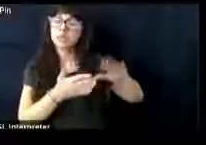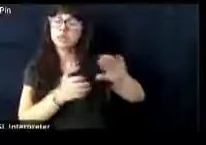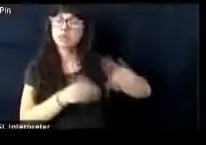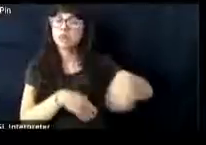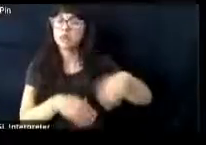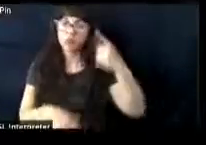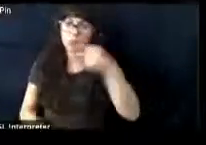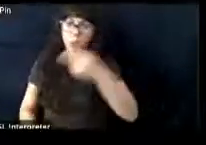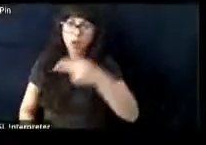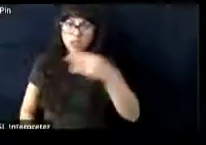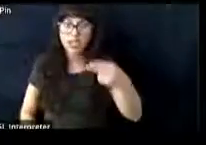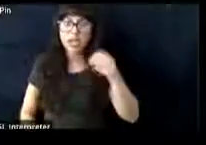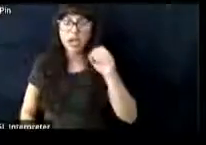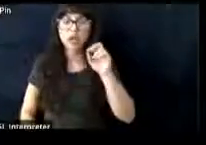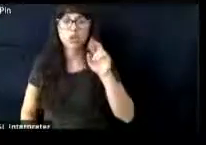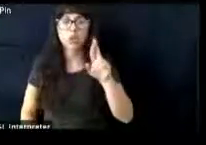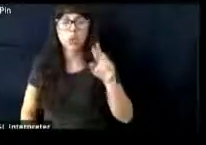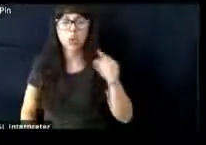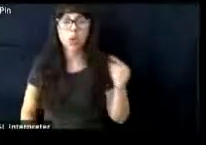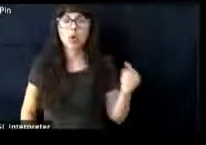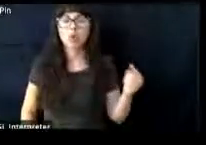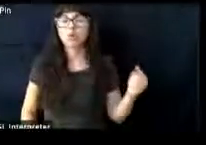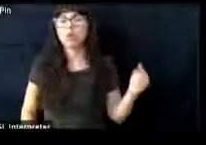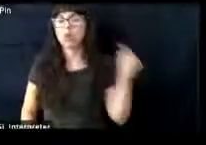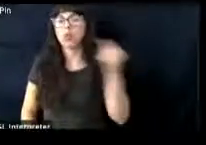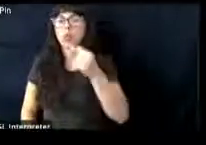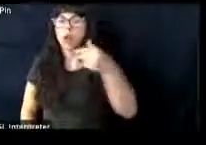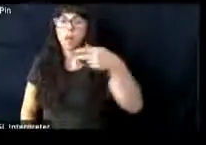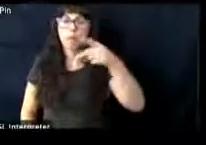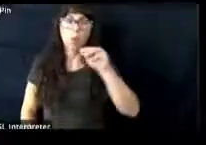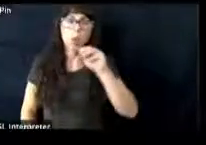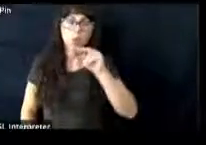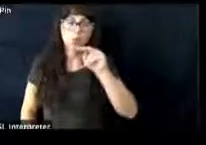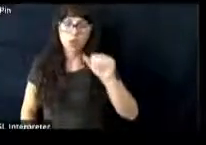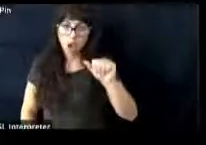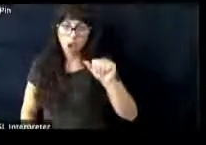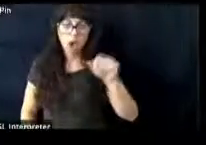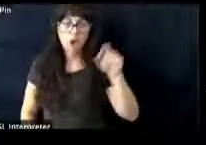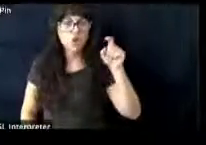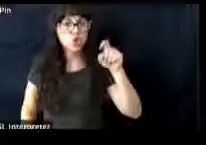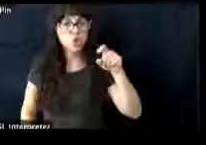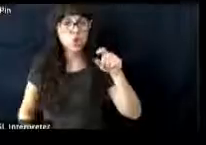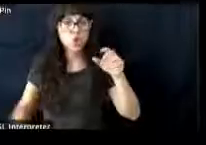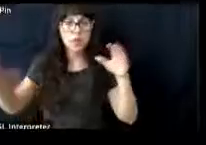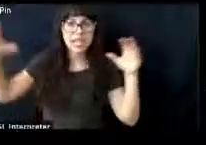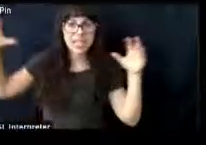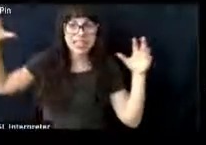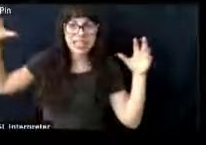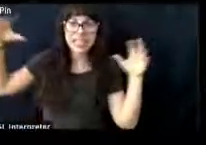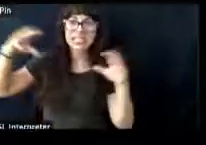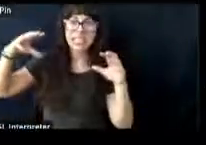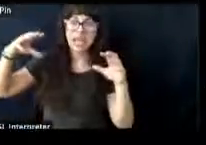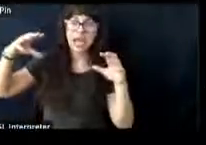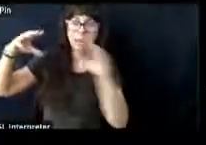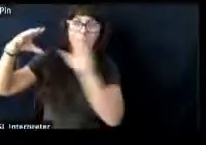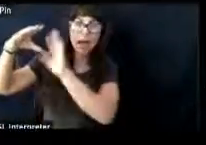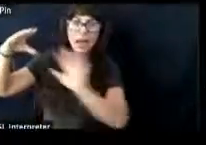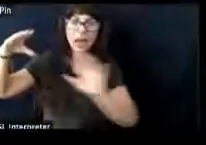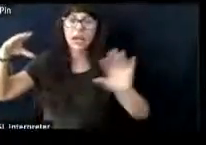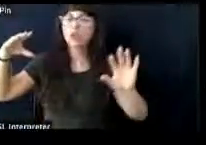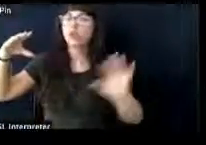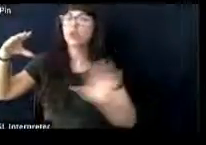High all the way to Pomona should be in the same area at